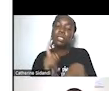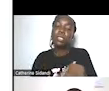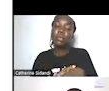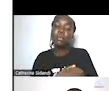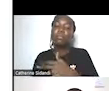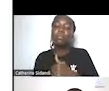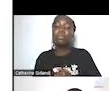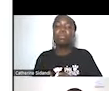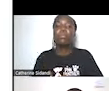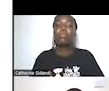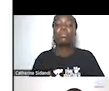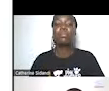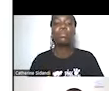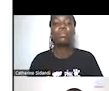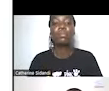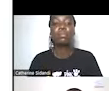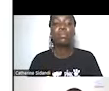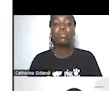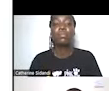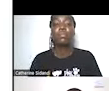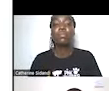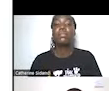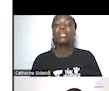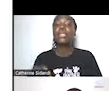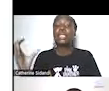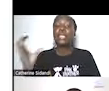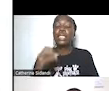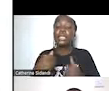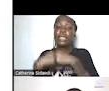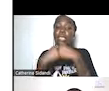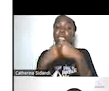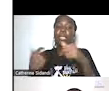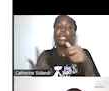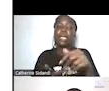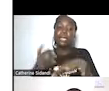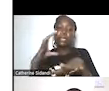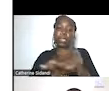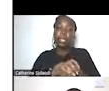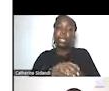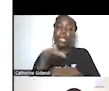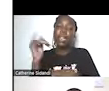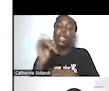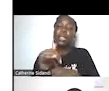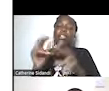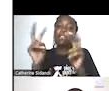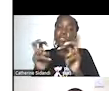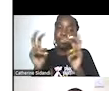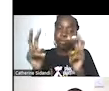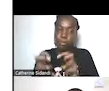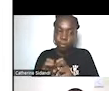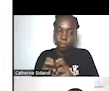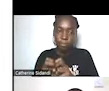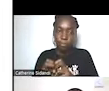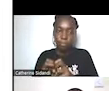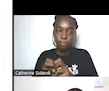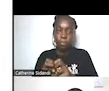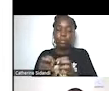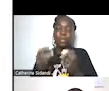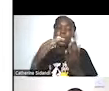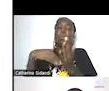same. Challenges that we are facing currently with this kind of a topic is that one, the need for more trained professionals. Remember that